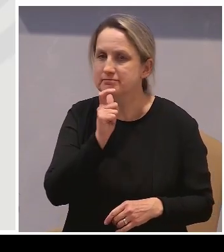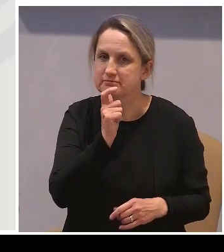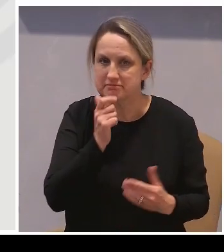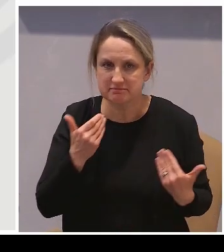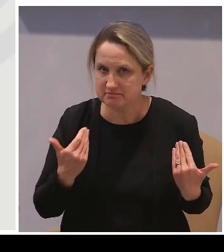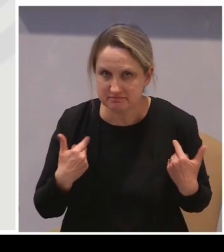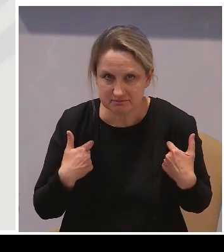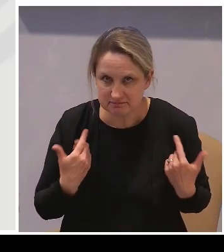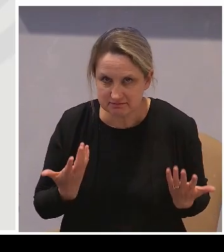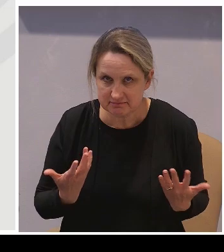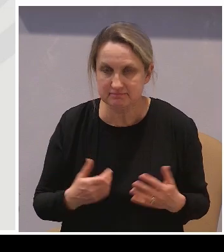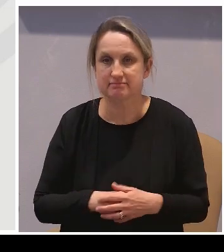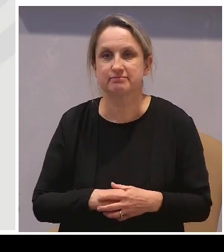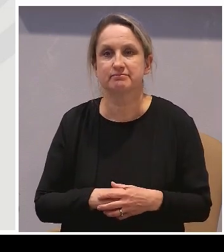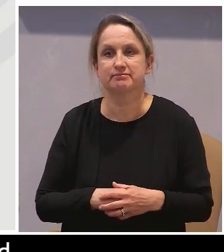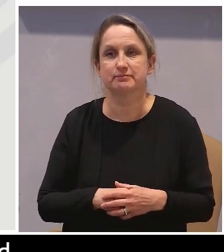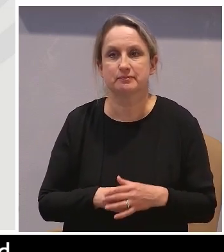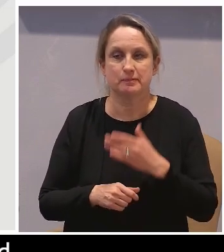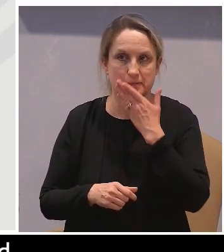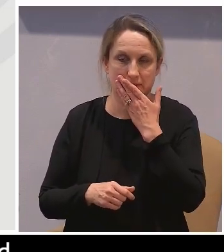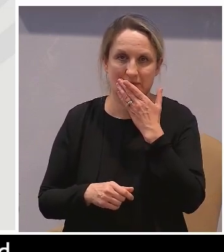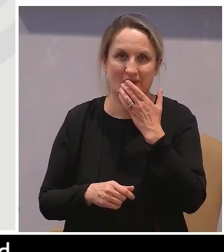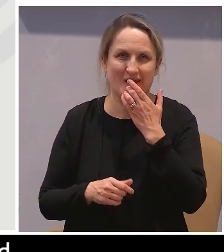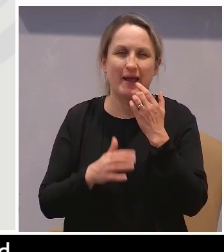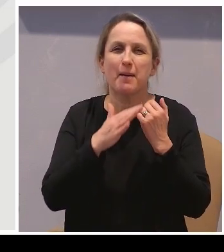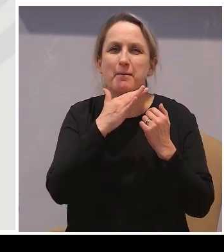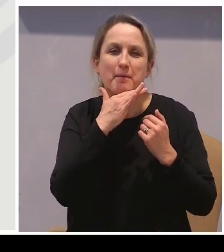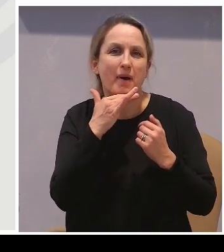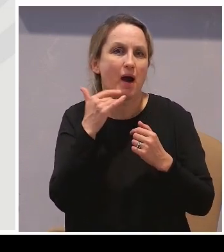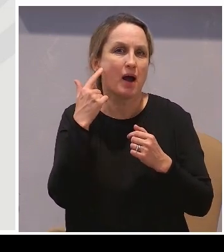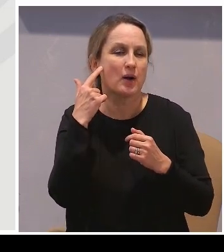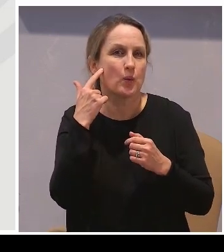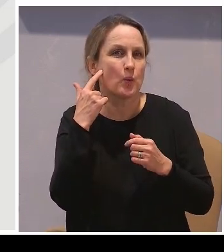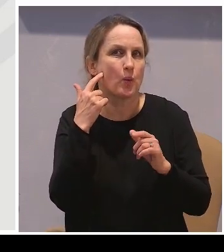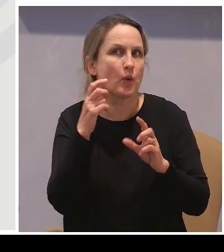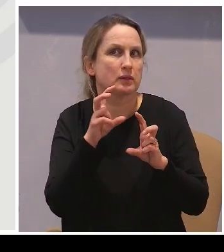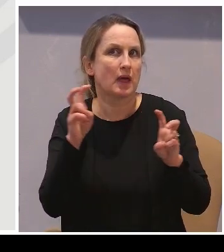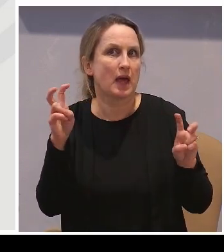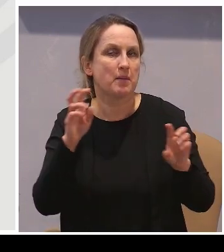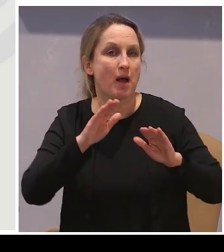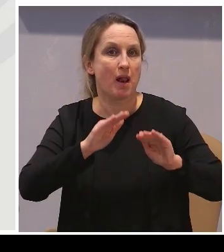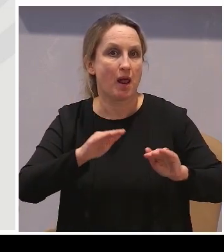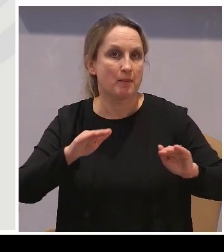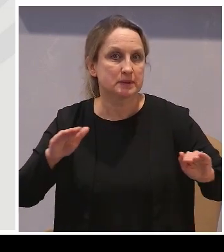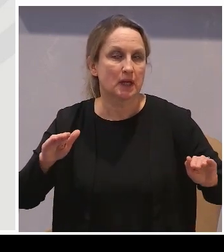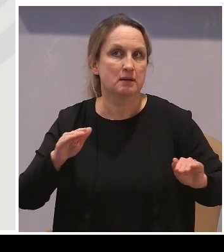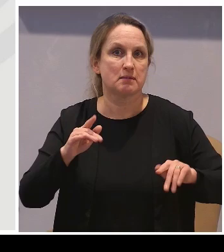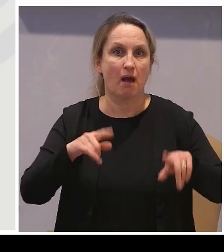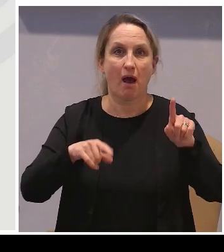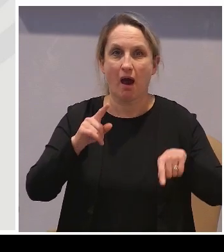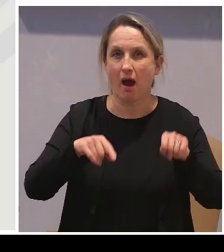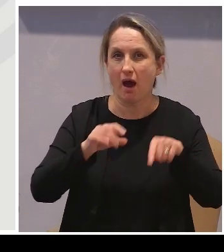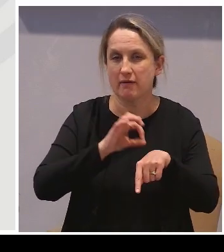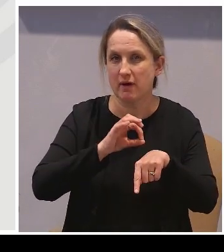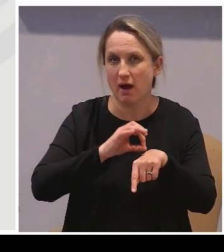about the conflict of interest, but I do work at. Hästi palju on kõlanud sellel So teemal, what am I going to speak about lapsed today? harvikhaigustega lastel on raske